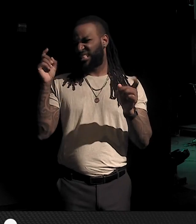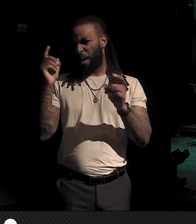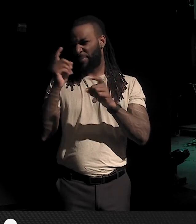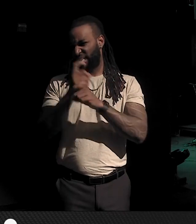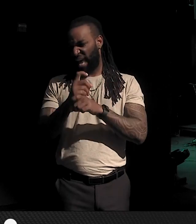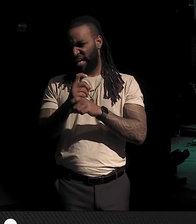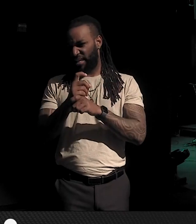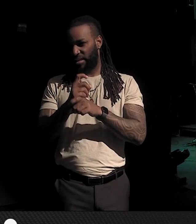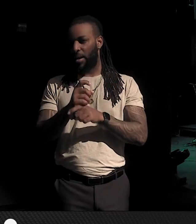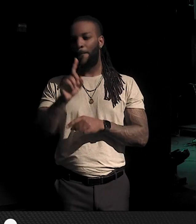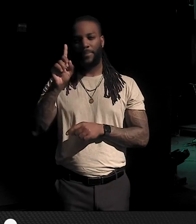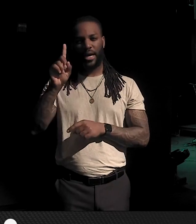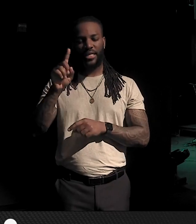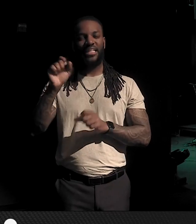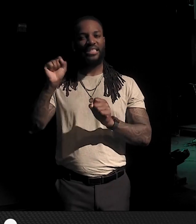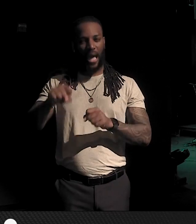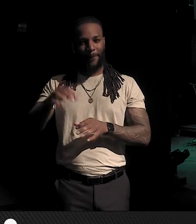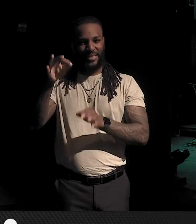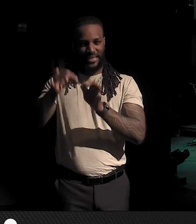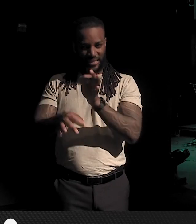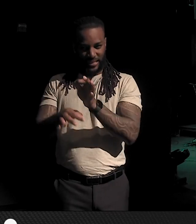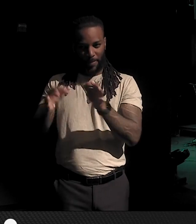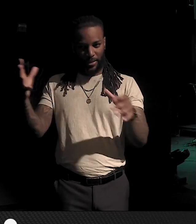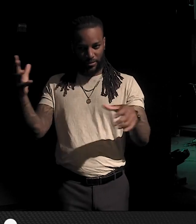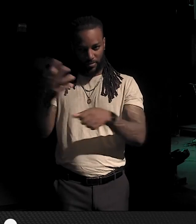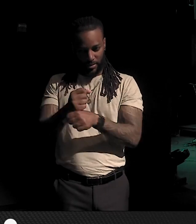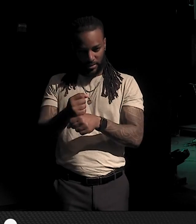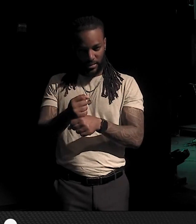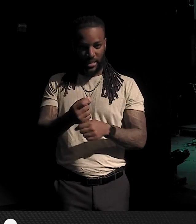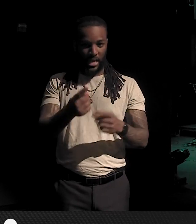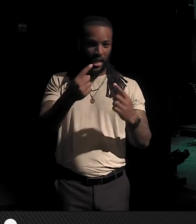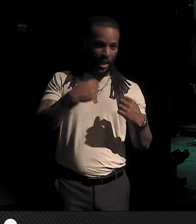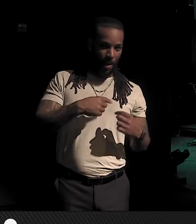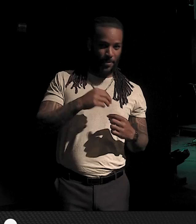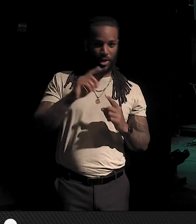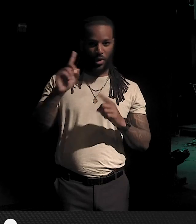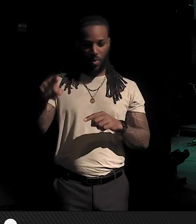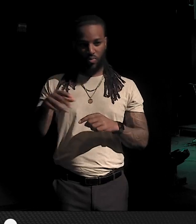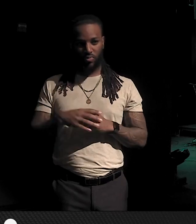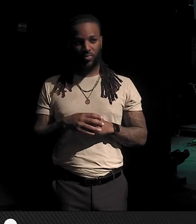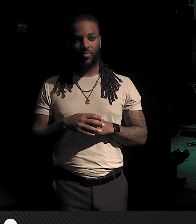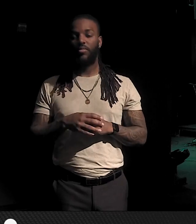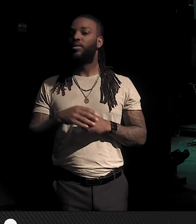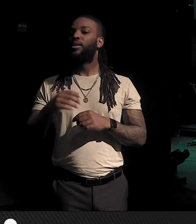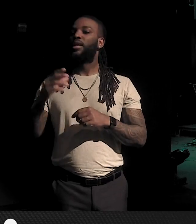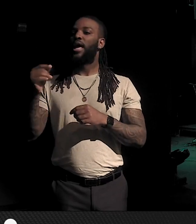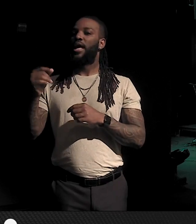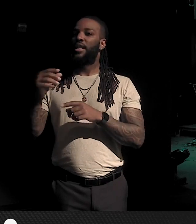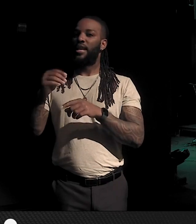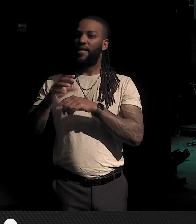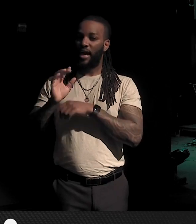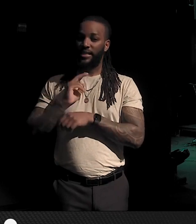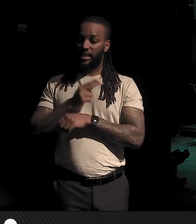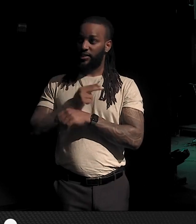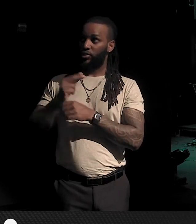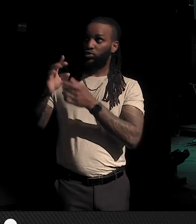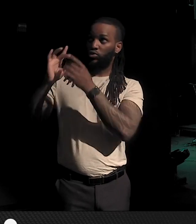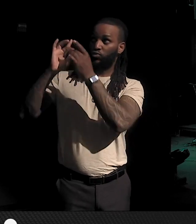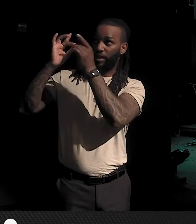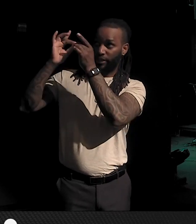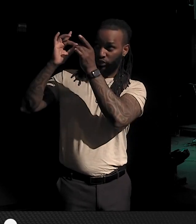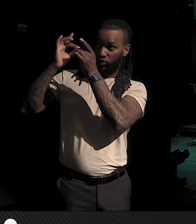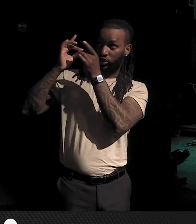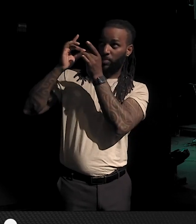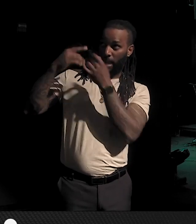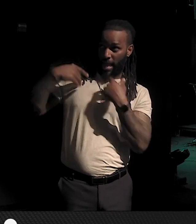can be simply summarized in these two words, come and go, right? He invites us into a relationship, and then we go out and tell the world about